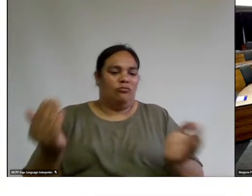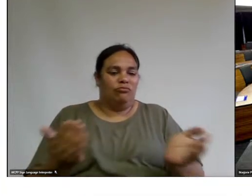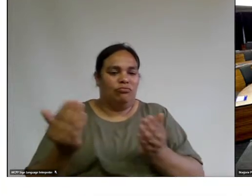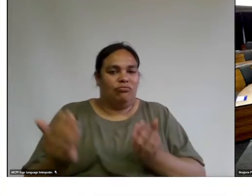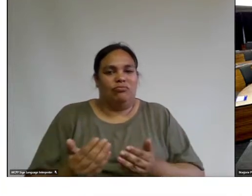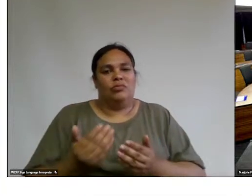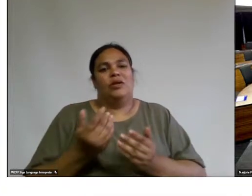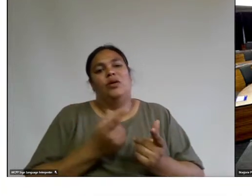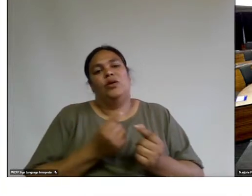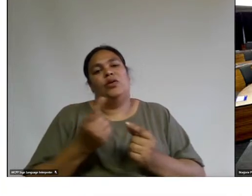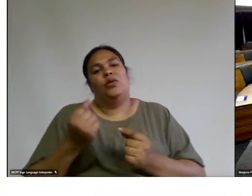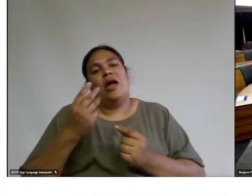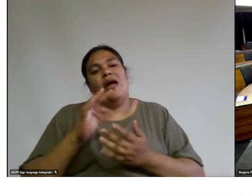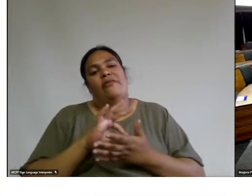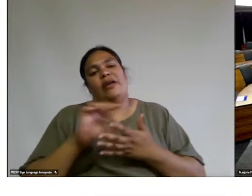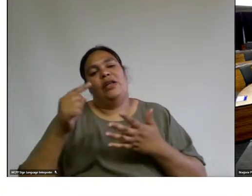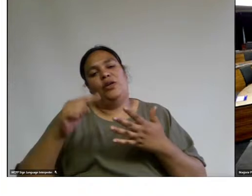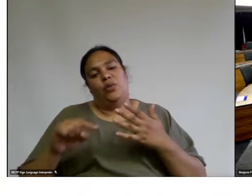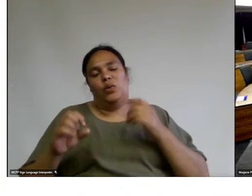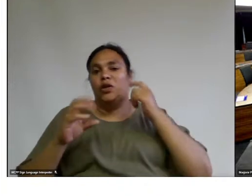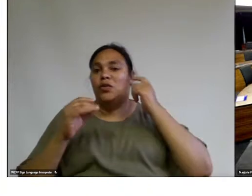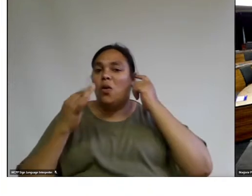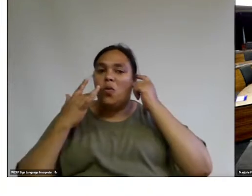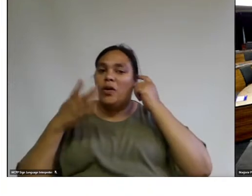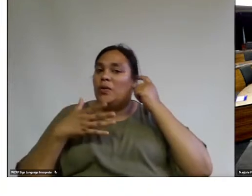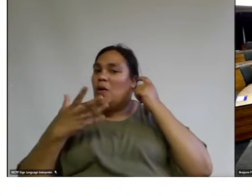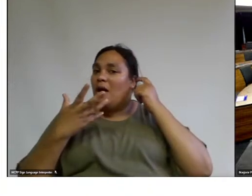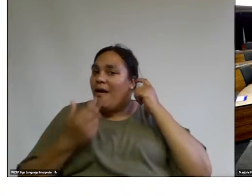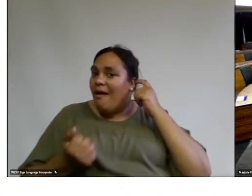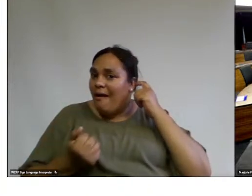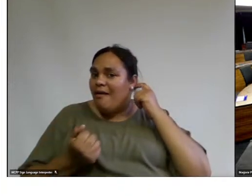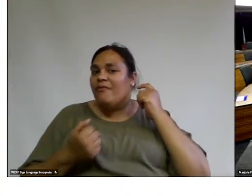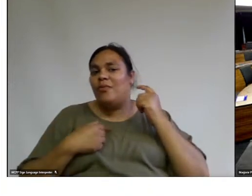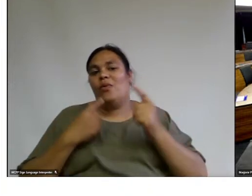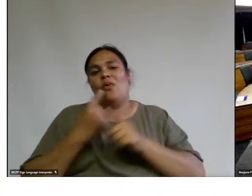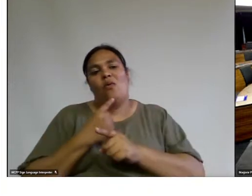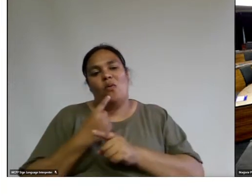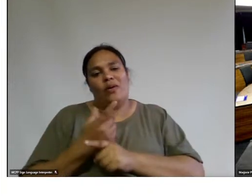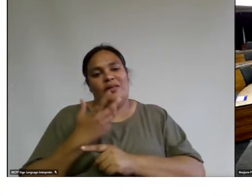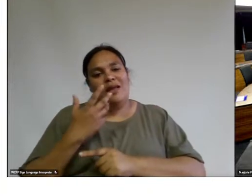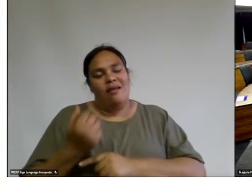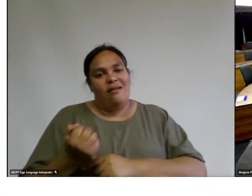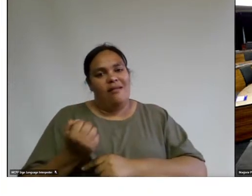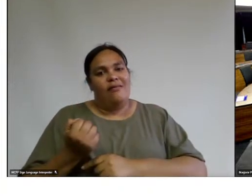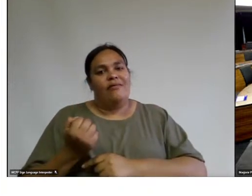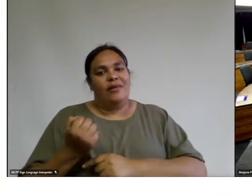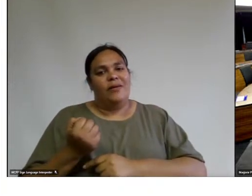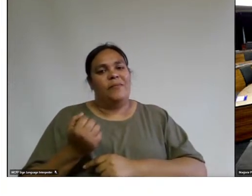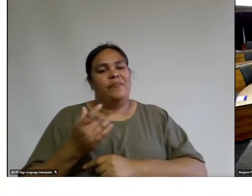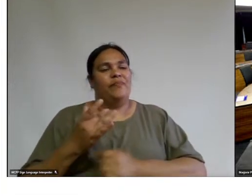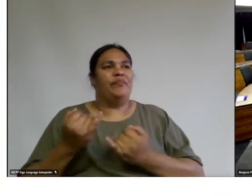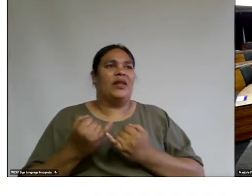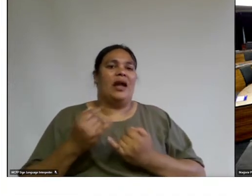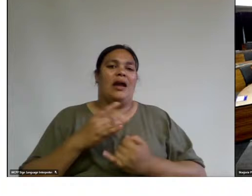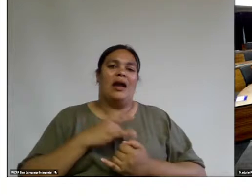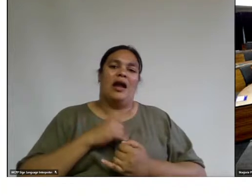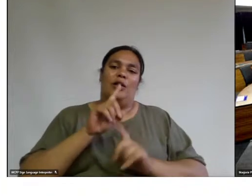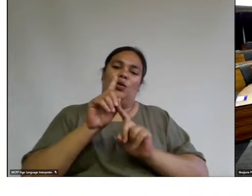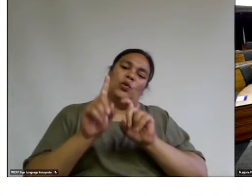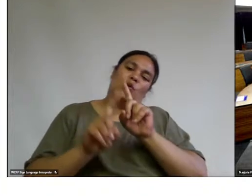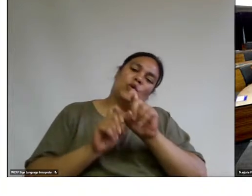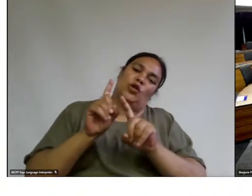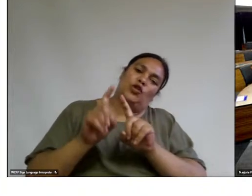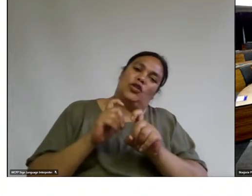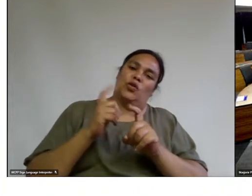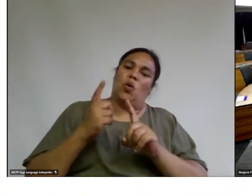to actually have a clean audit. So when we don't have it, we will always have kind of questions